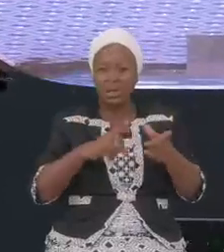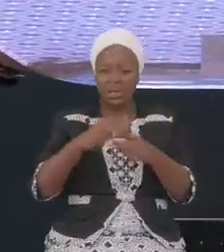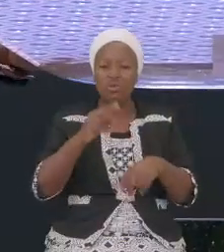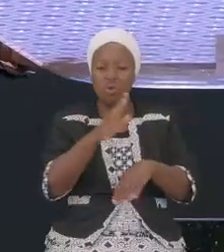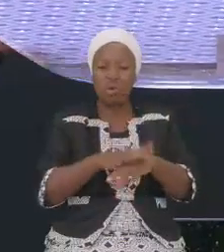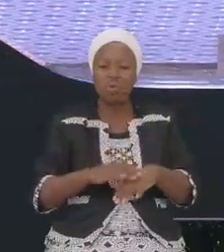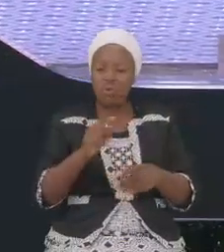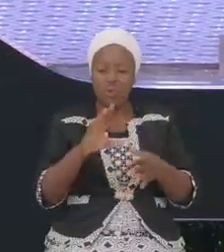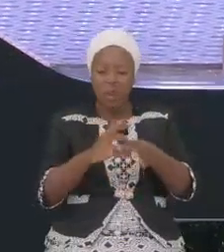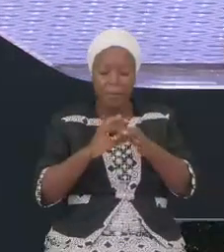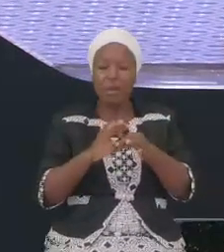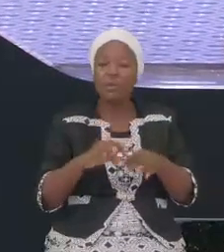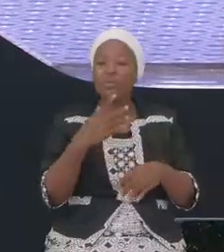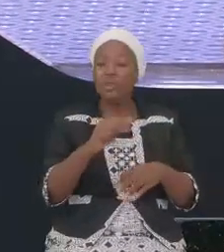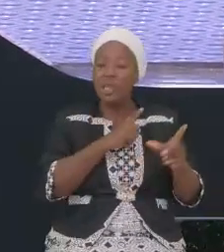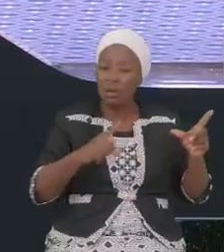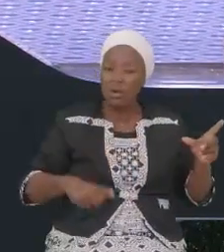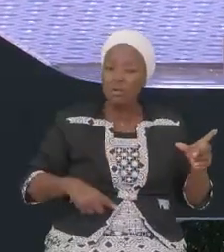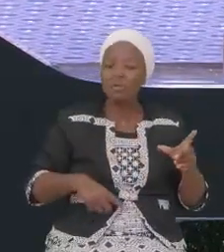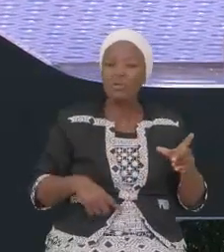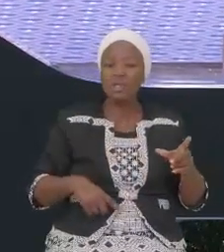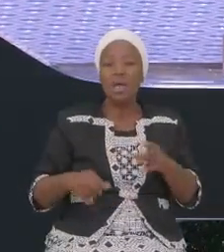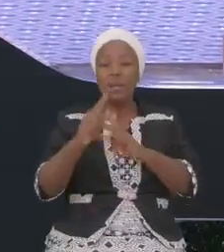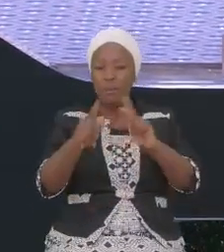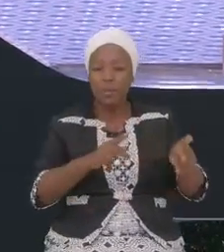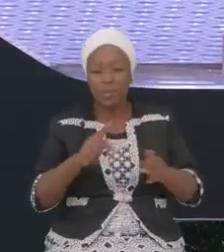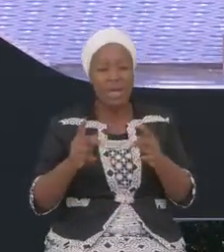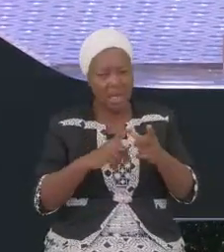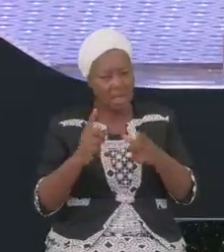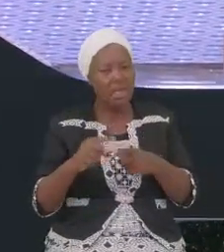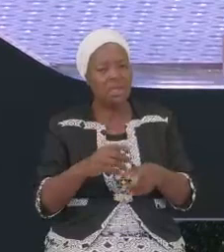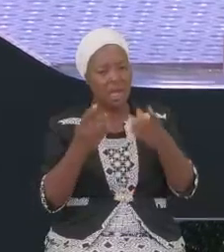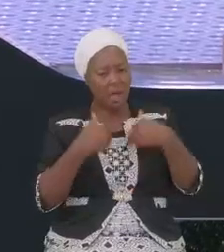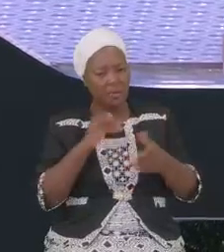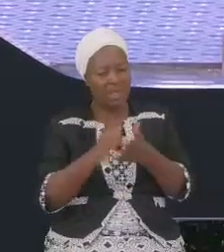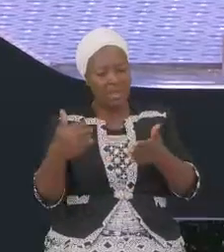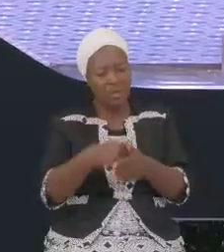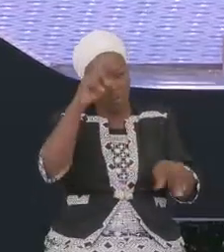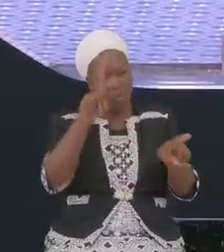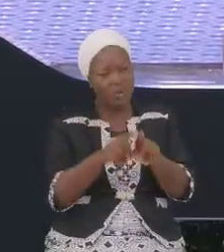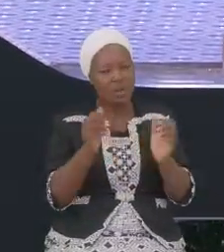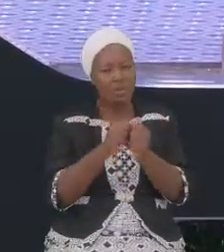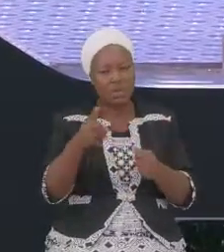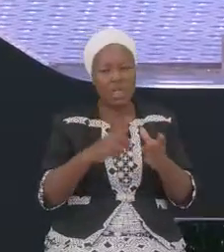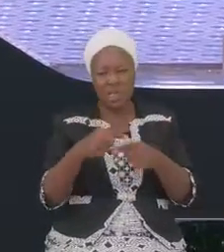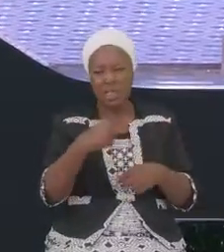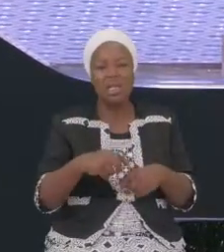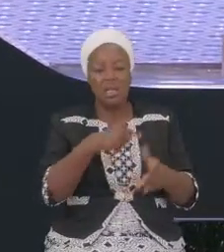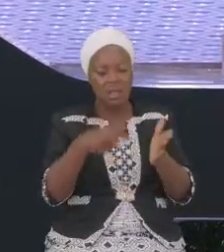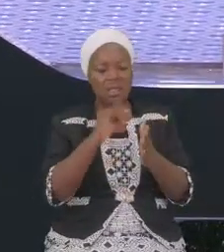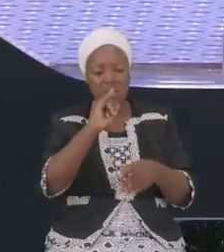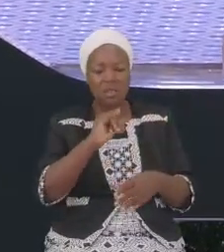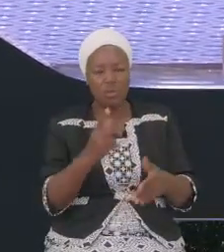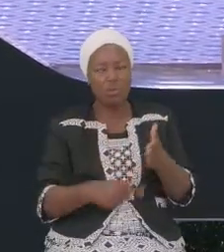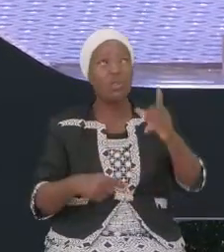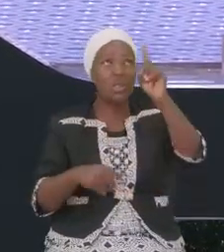He becomes your God, and He cuts the new covenant with you. He says, this is what He will do. He will make you from the